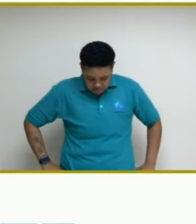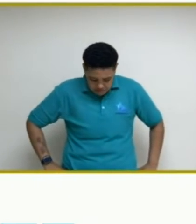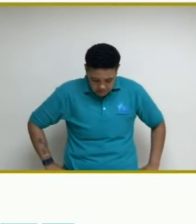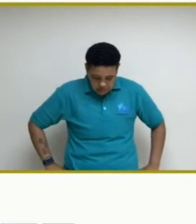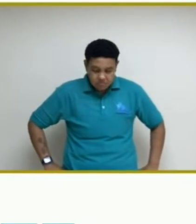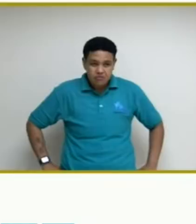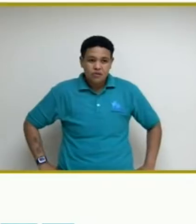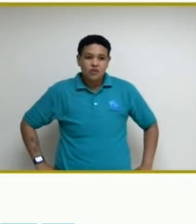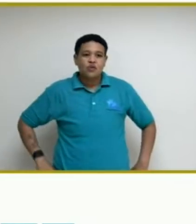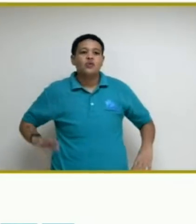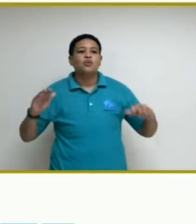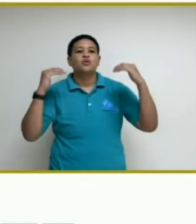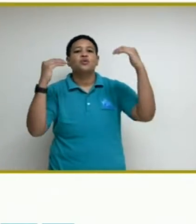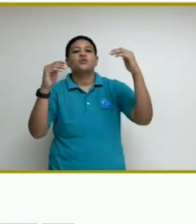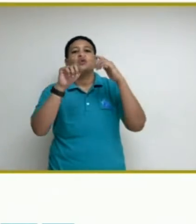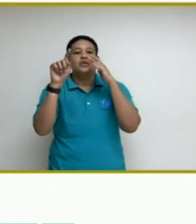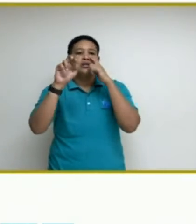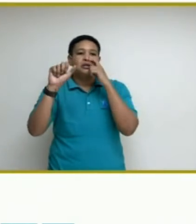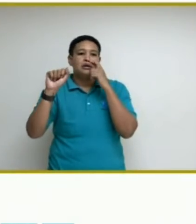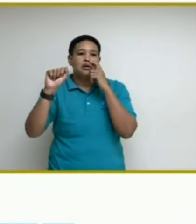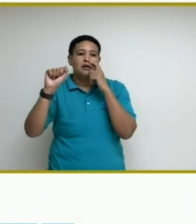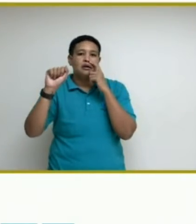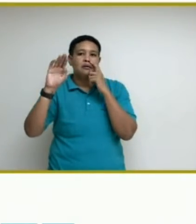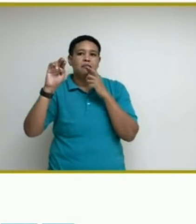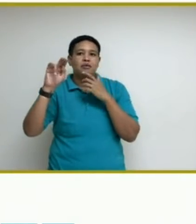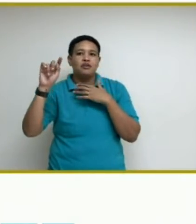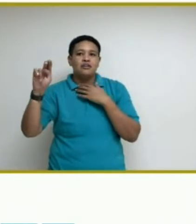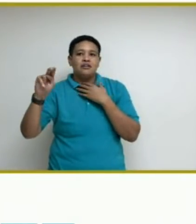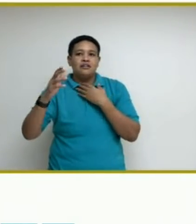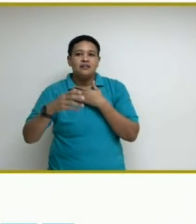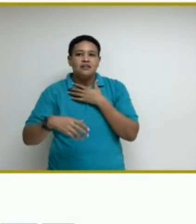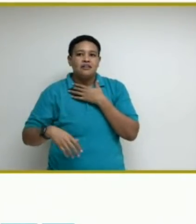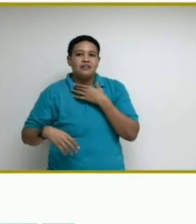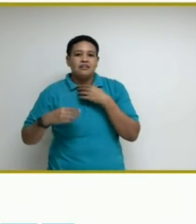All right, we will then move to Zara Burton.